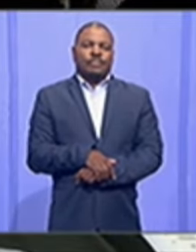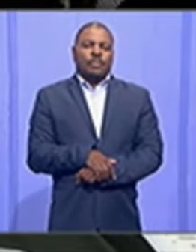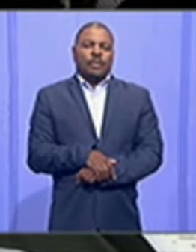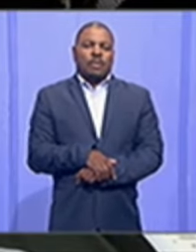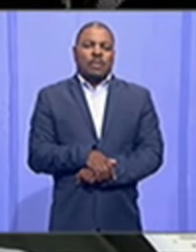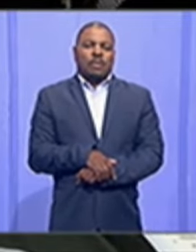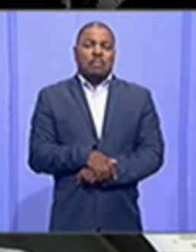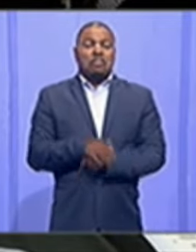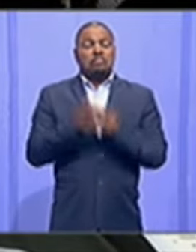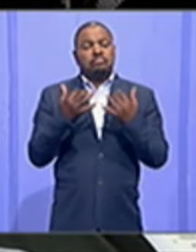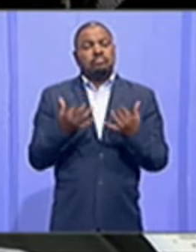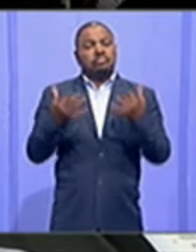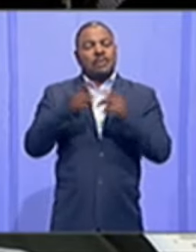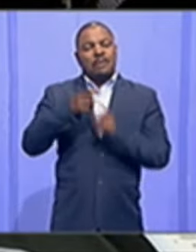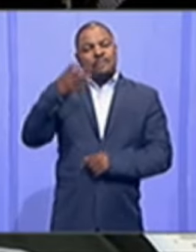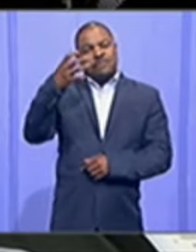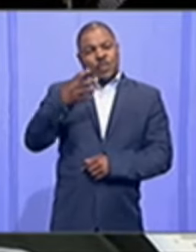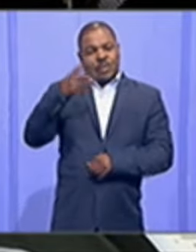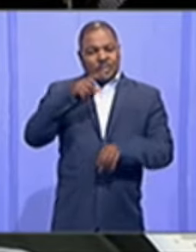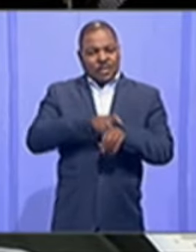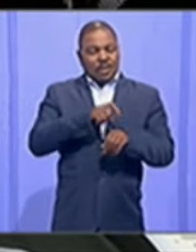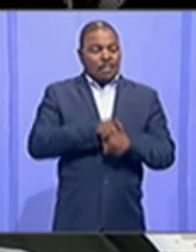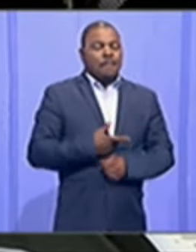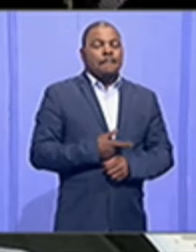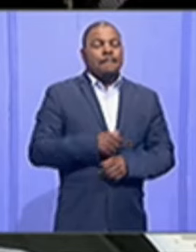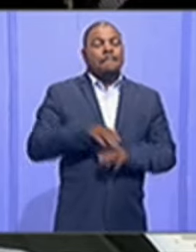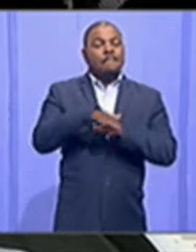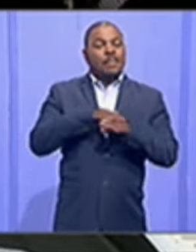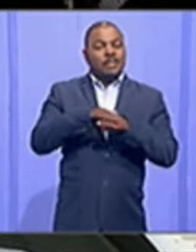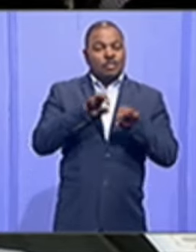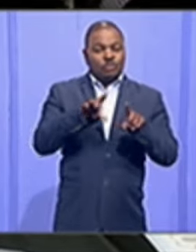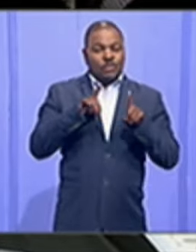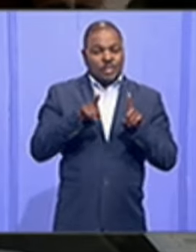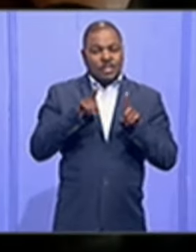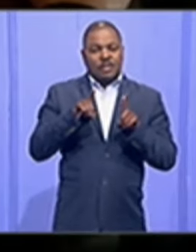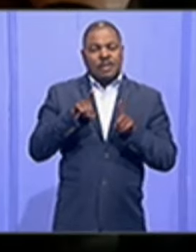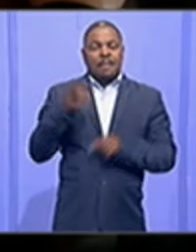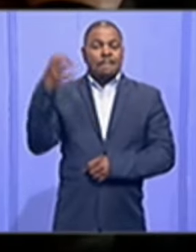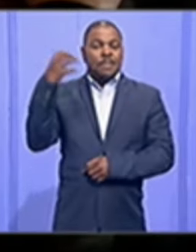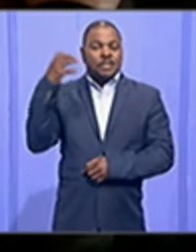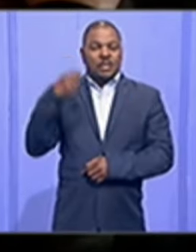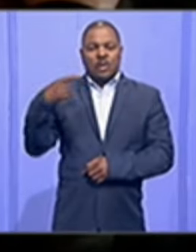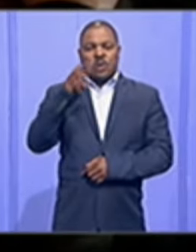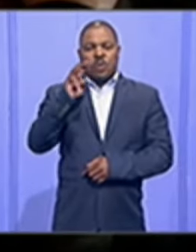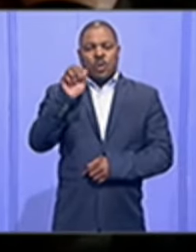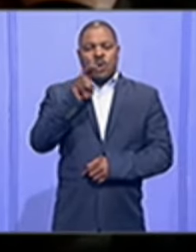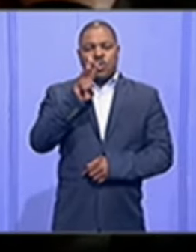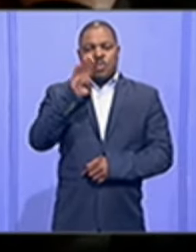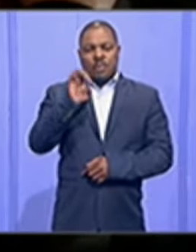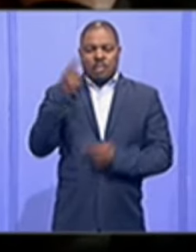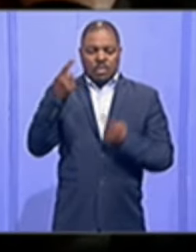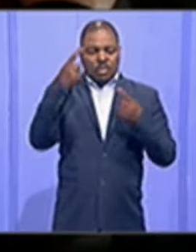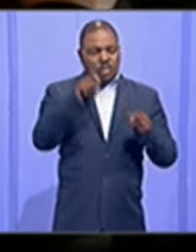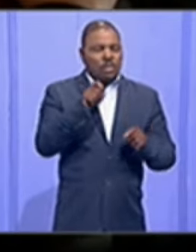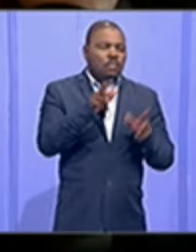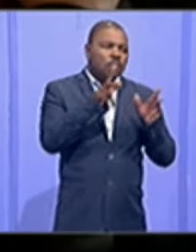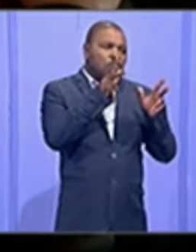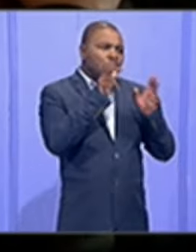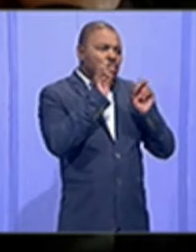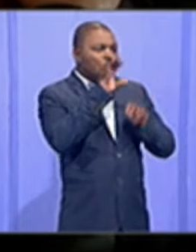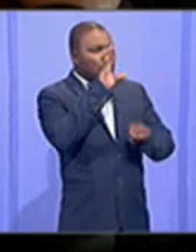Eno ke tiragalo ya bone ya loeto la tona ya thuto ya motheo Sevuyo Kwarube la go reetsa le go ithuta. Kwarube